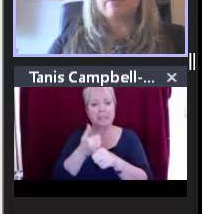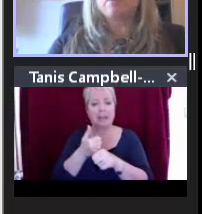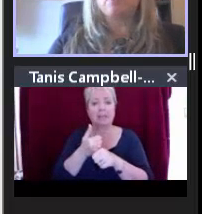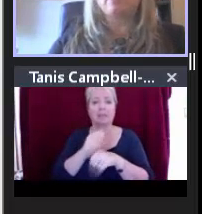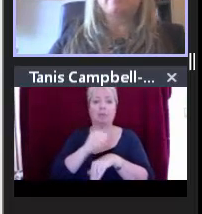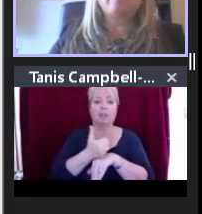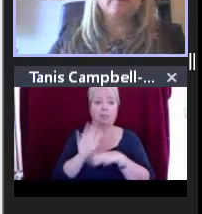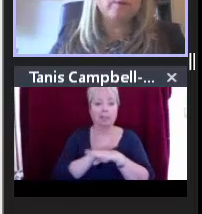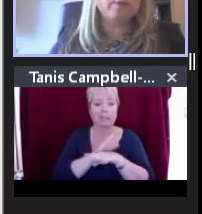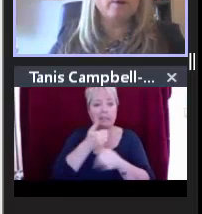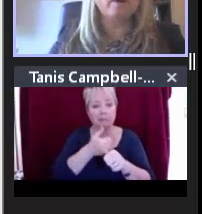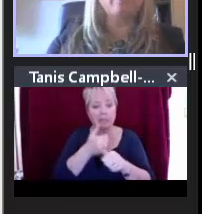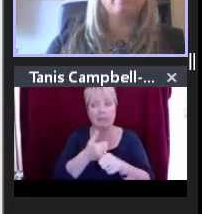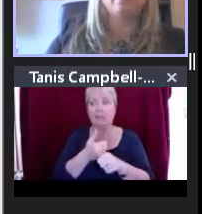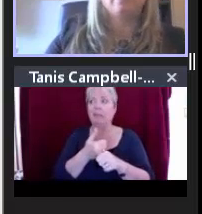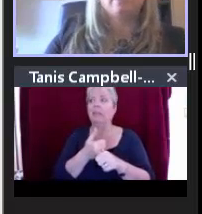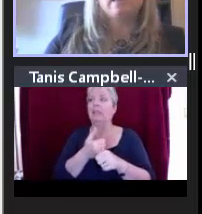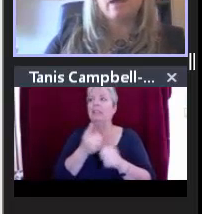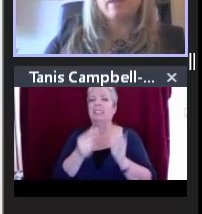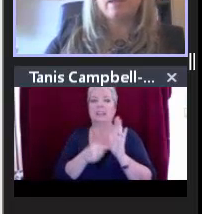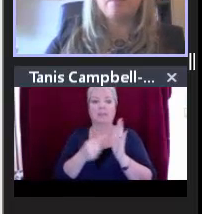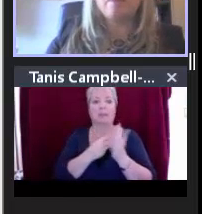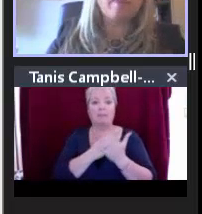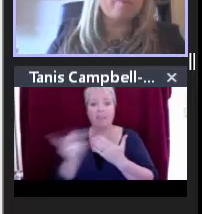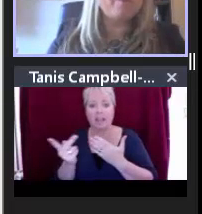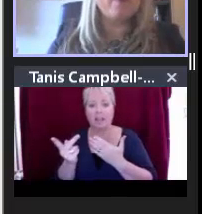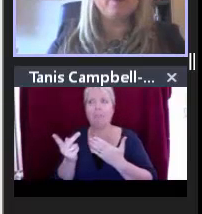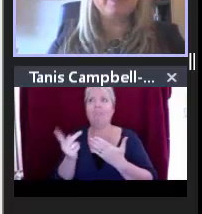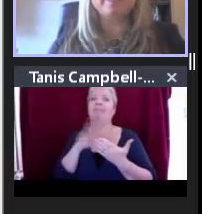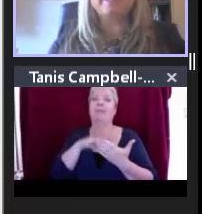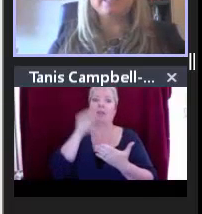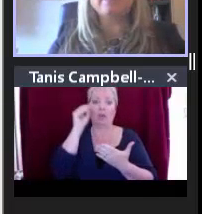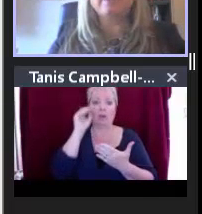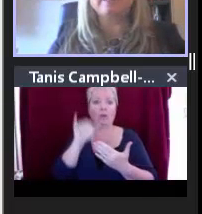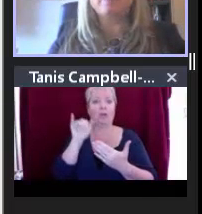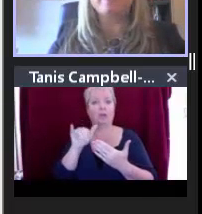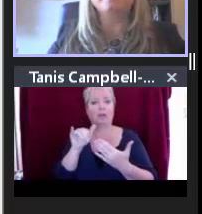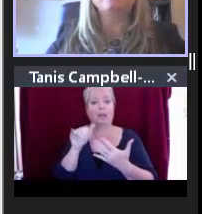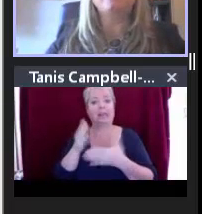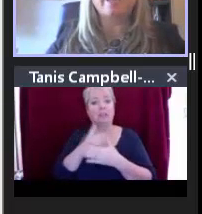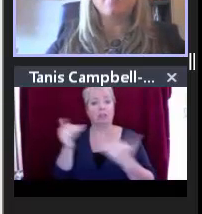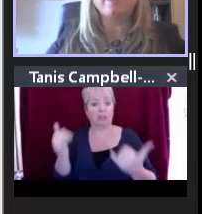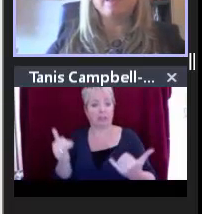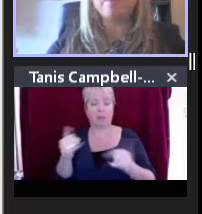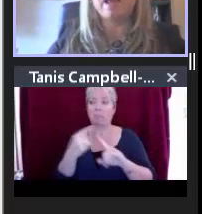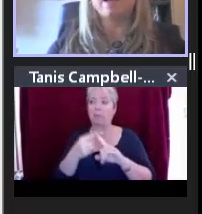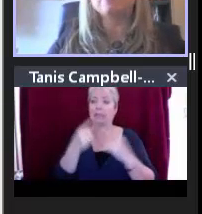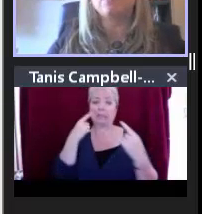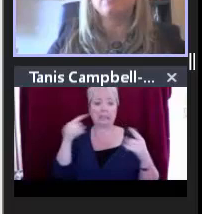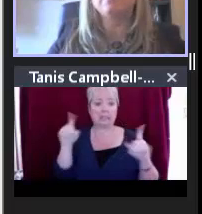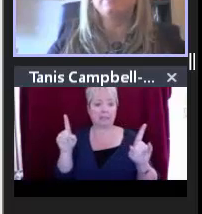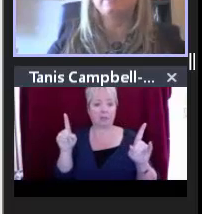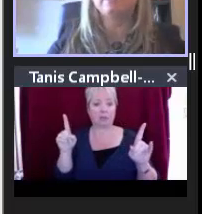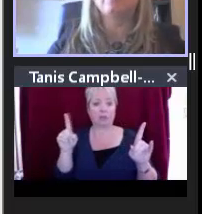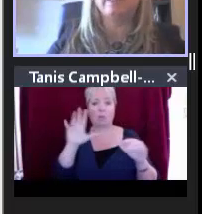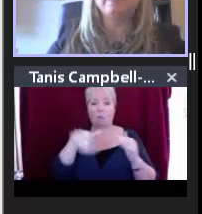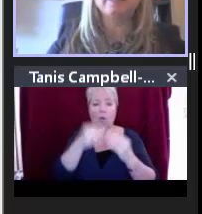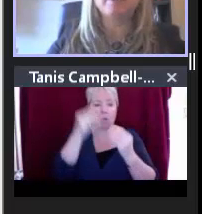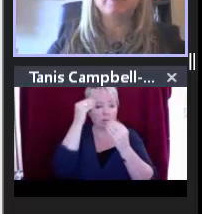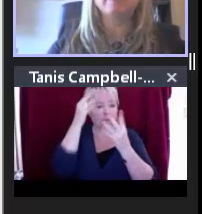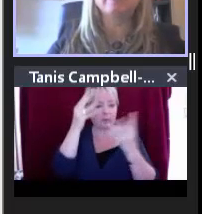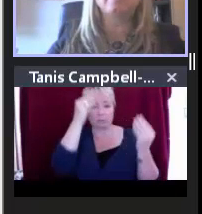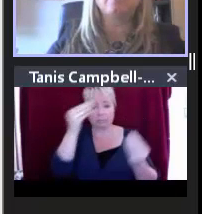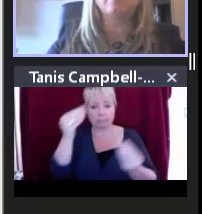Sometimes things haven't worked. They've learned the hard way. Now they've been very successful as well. So now they can pass all of this